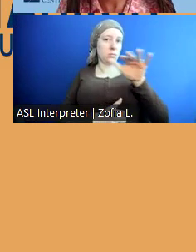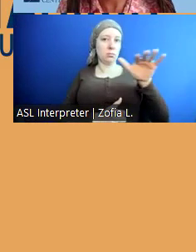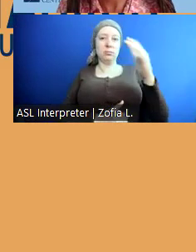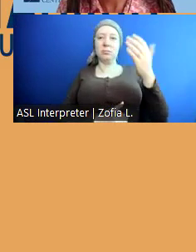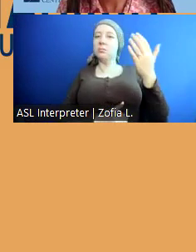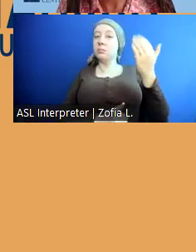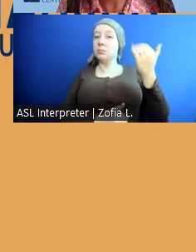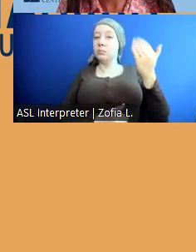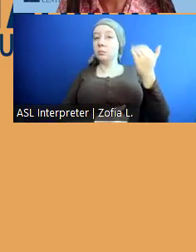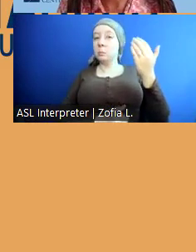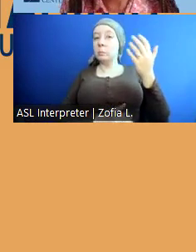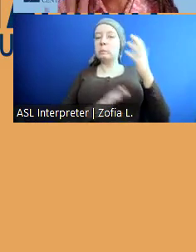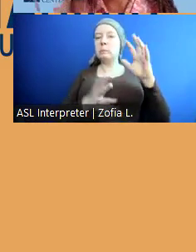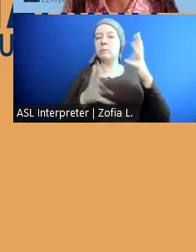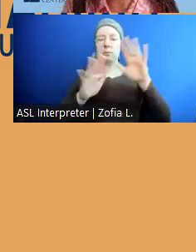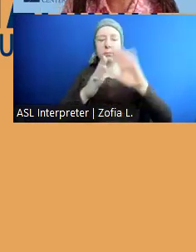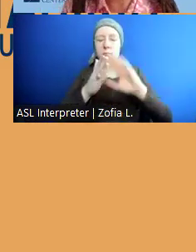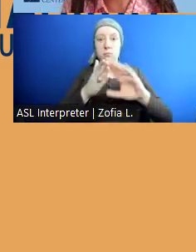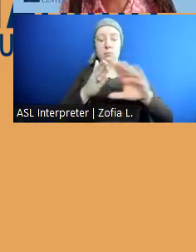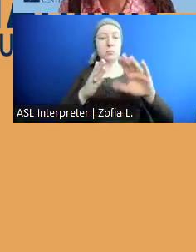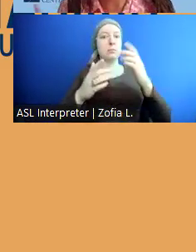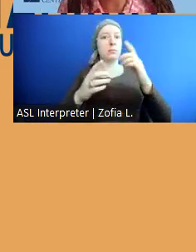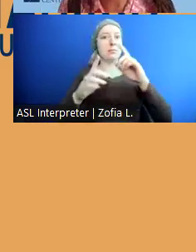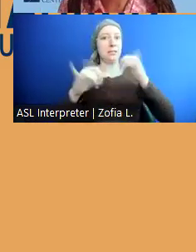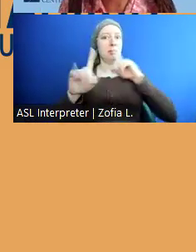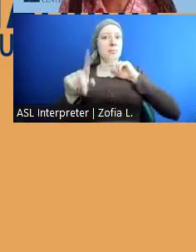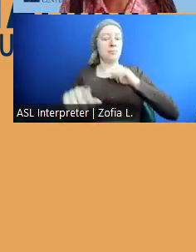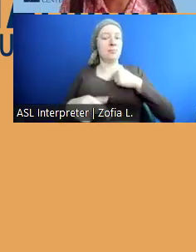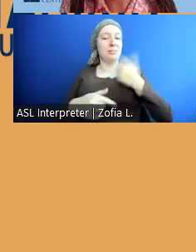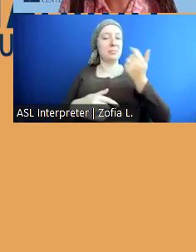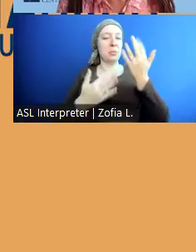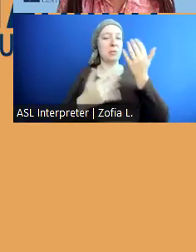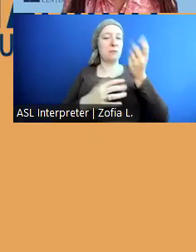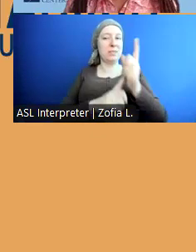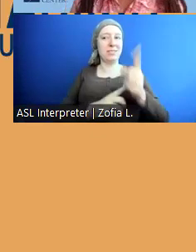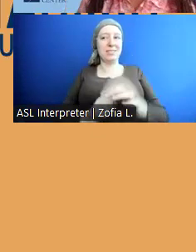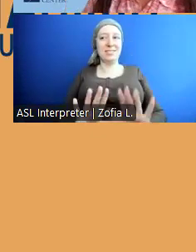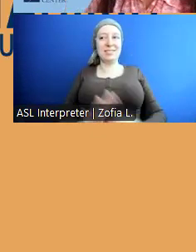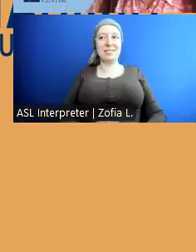15, sorry, the answers are still coming in. I'm going to wait a few seconds.